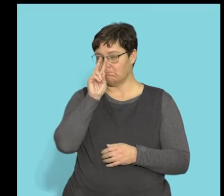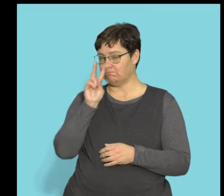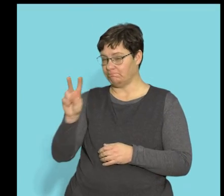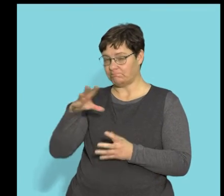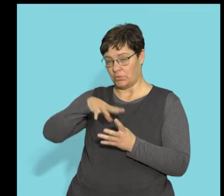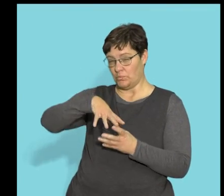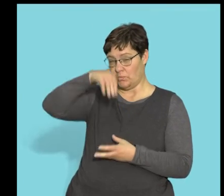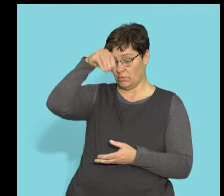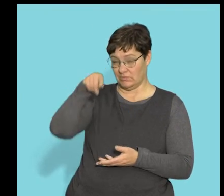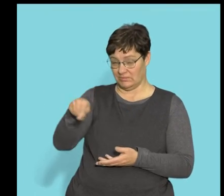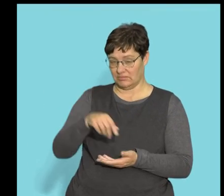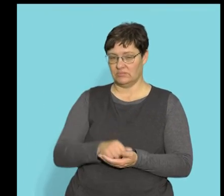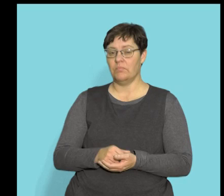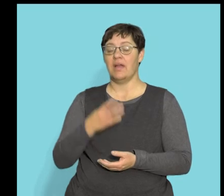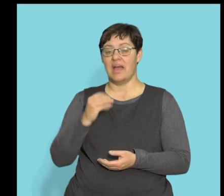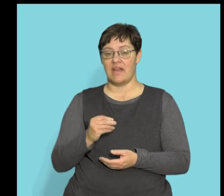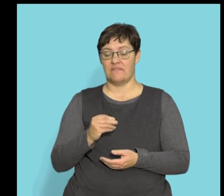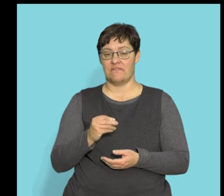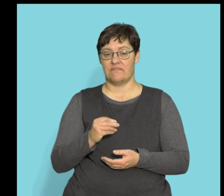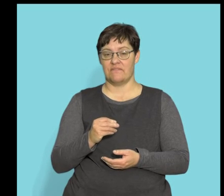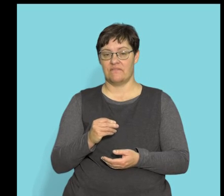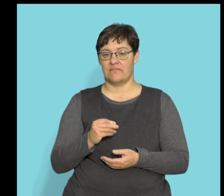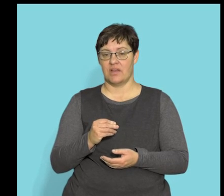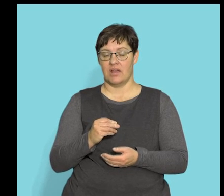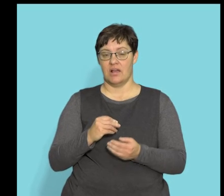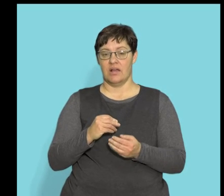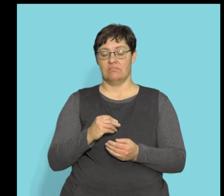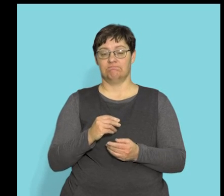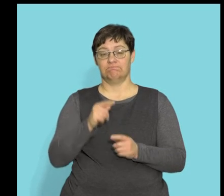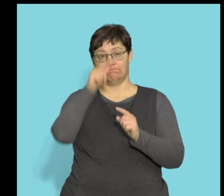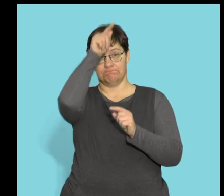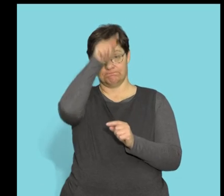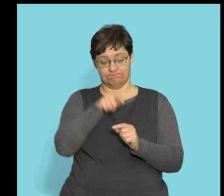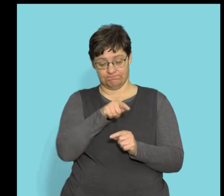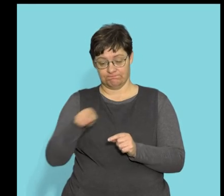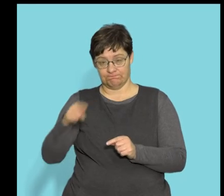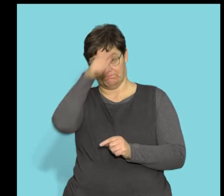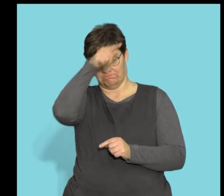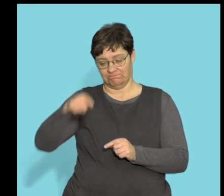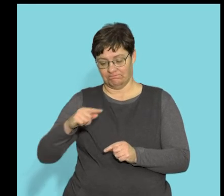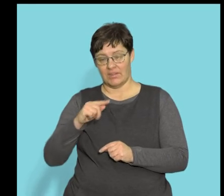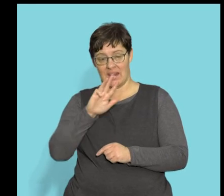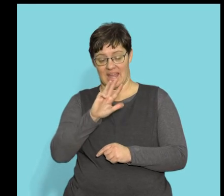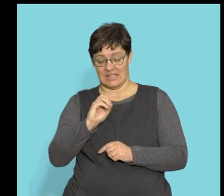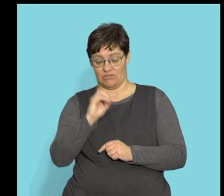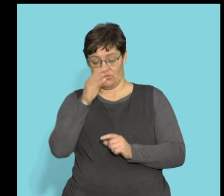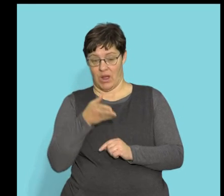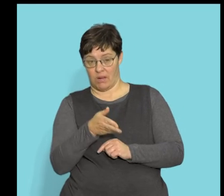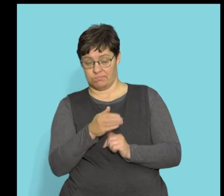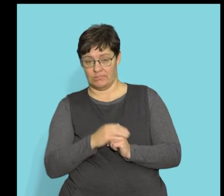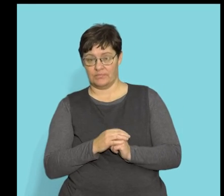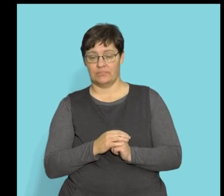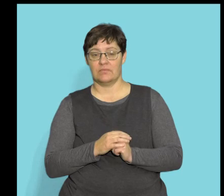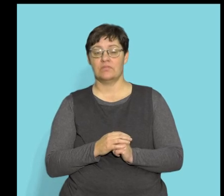at my cone, I've got the right angled triangle present, and I'm going to use Pythagoras to find my